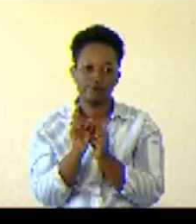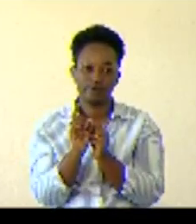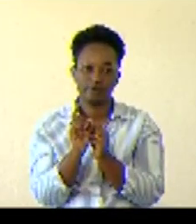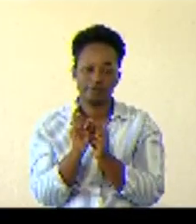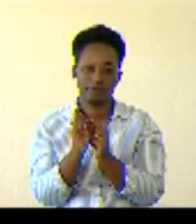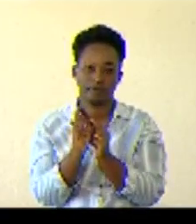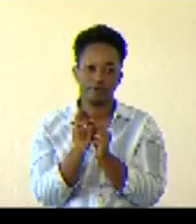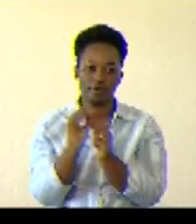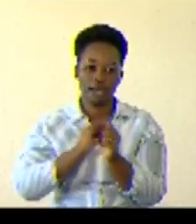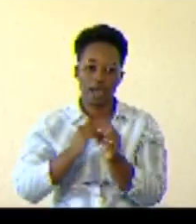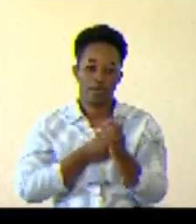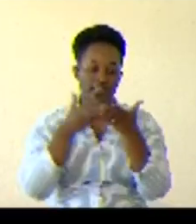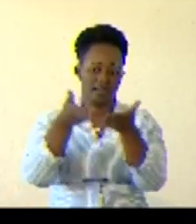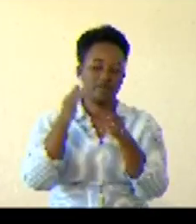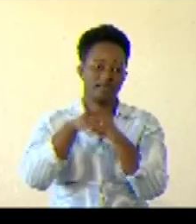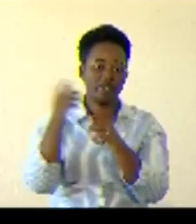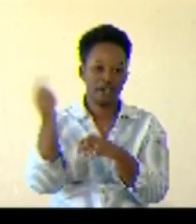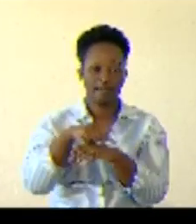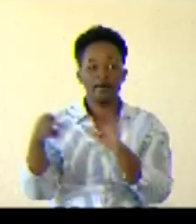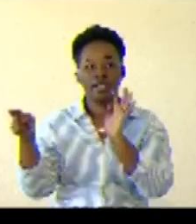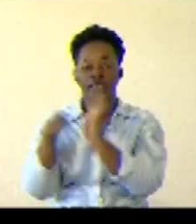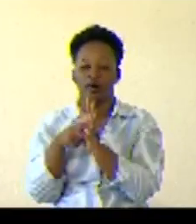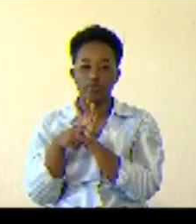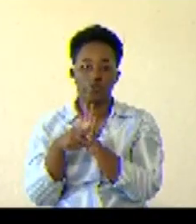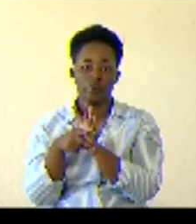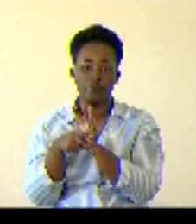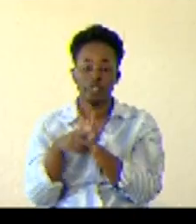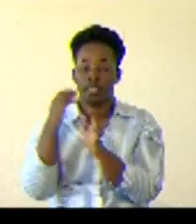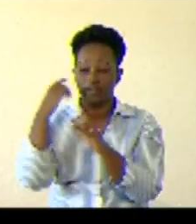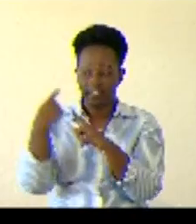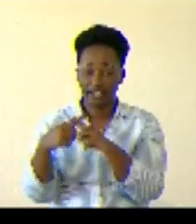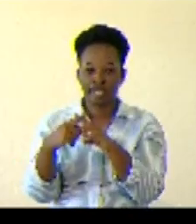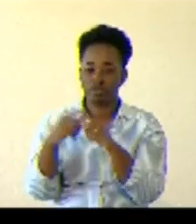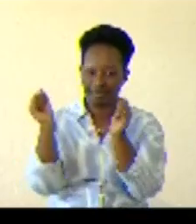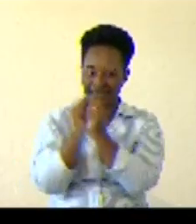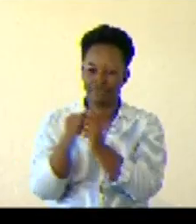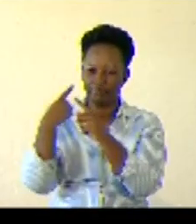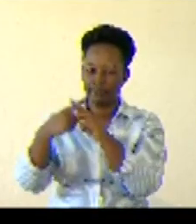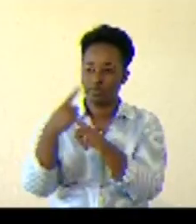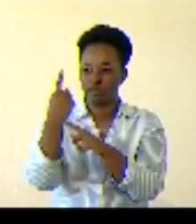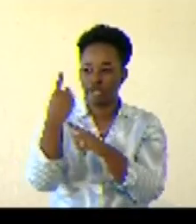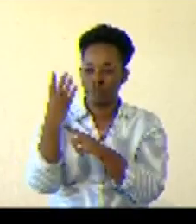which is our disposable income, equaling to, if you get 10, you multiply 140, that is